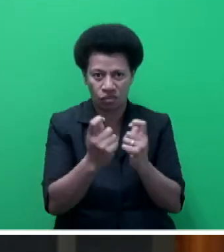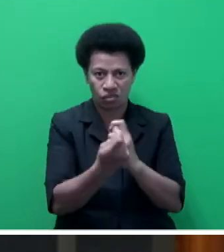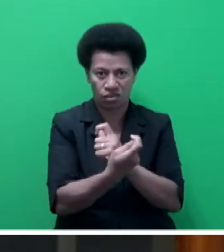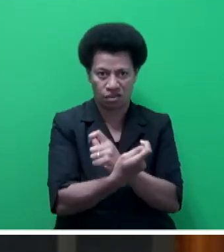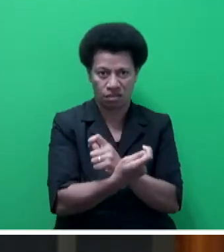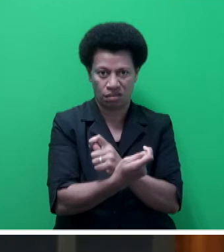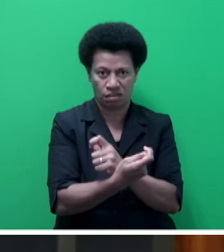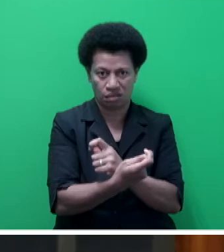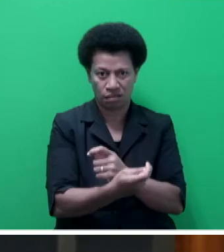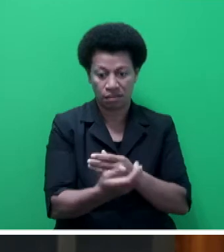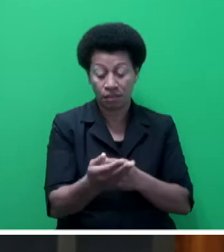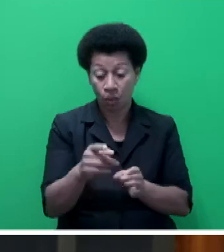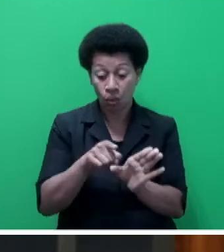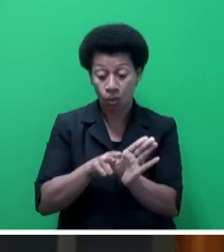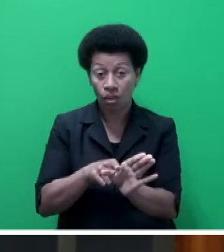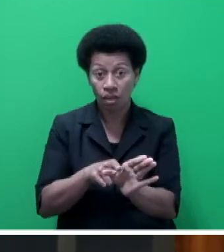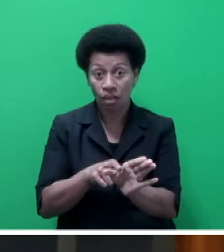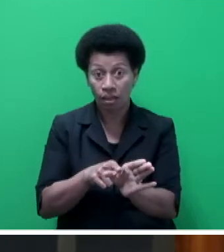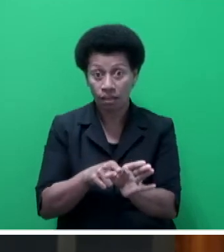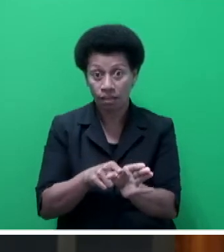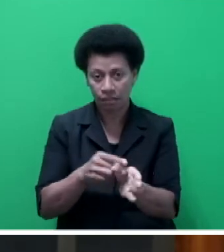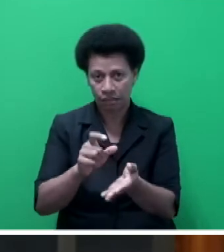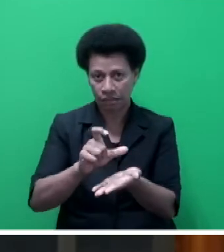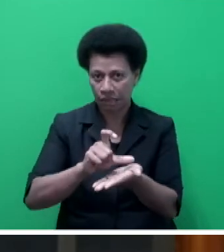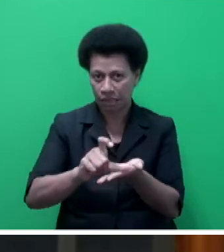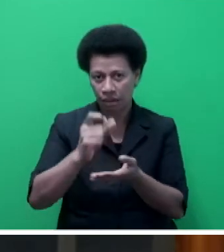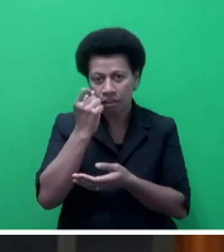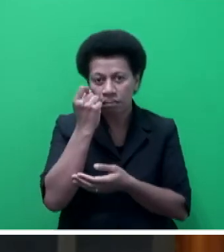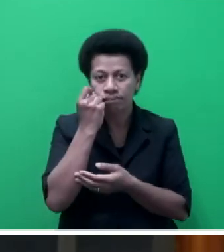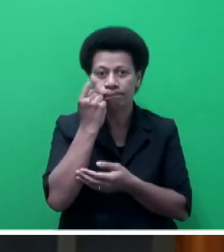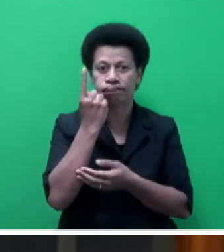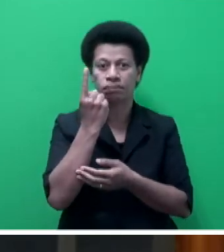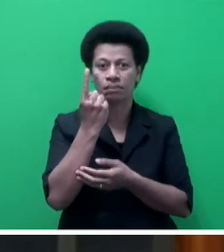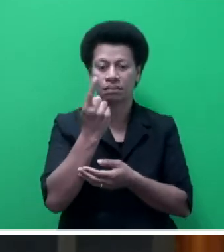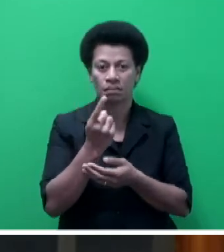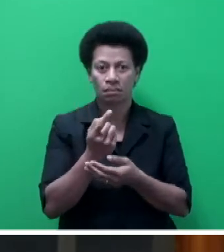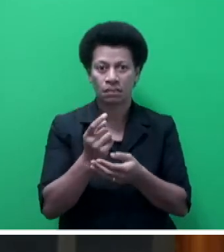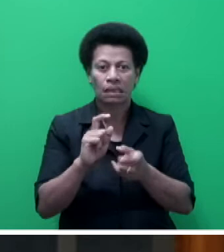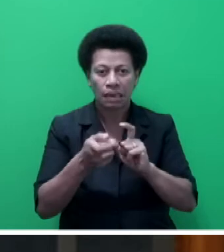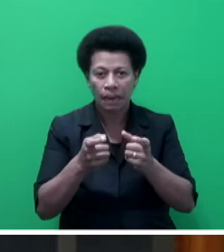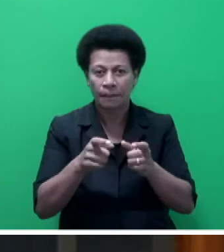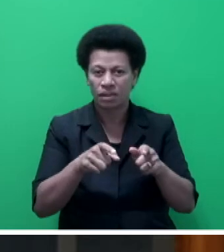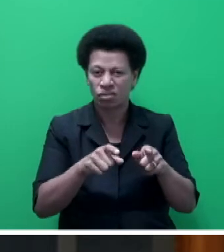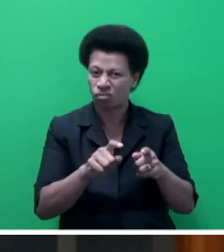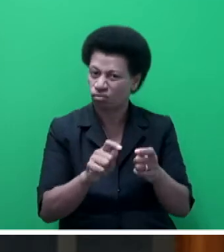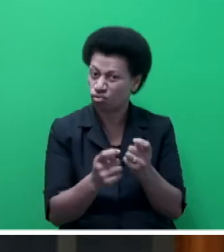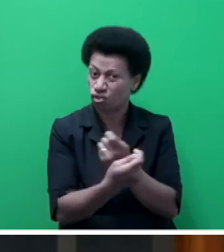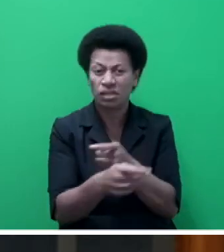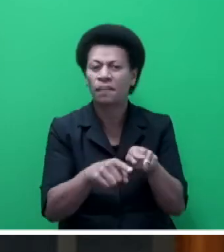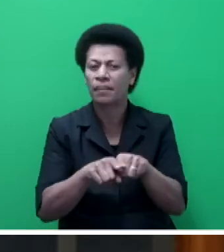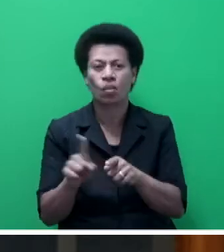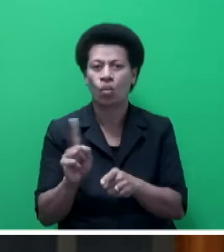The youths in their responses made it clear of a better understanding of climate change. And I'm happy to